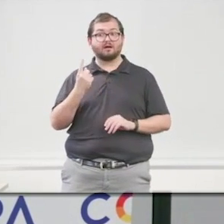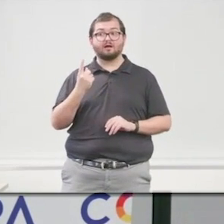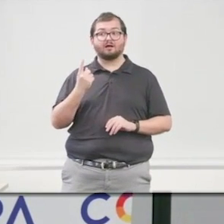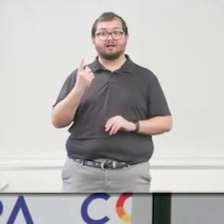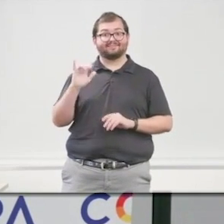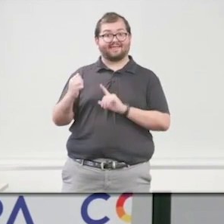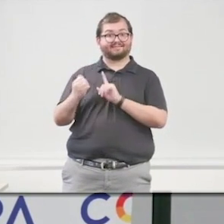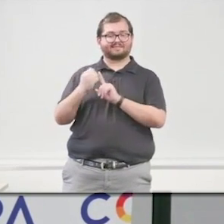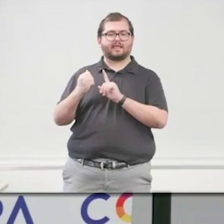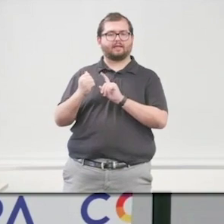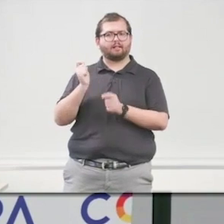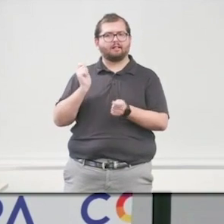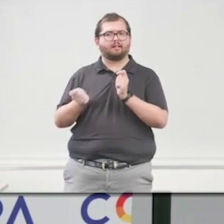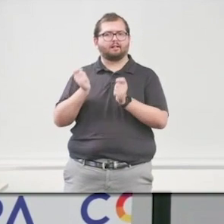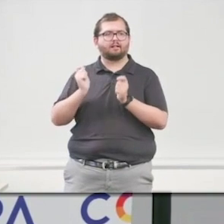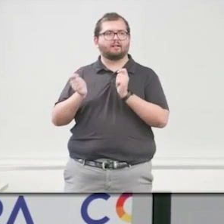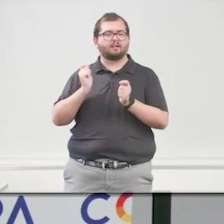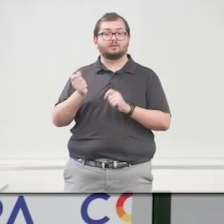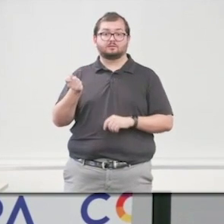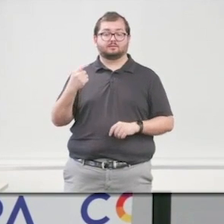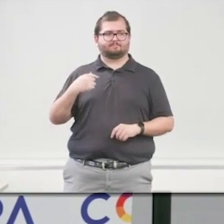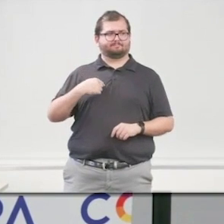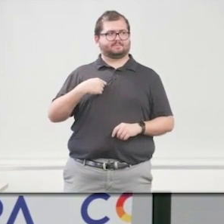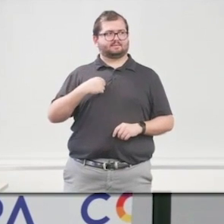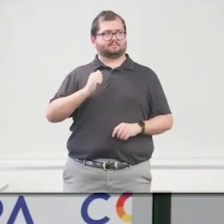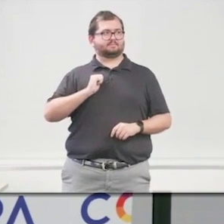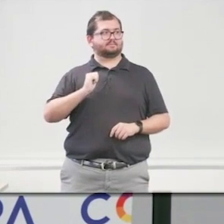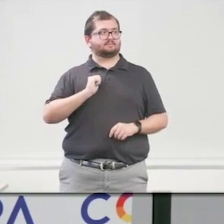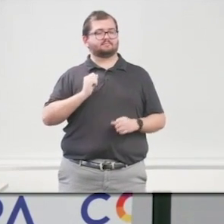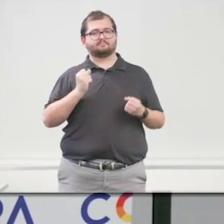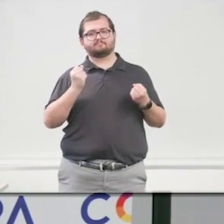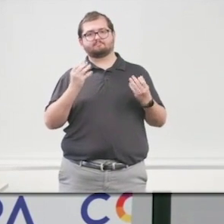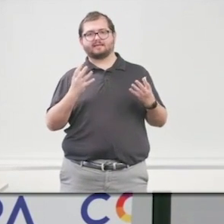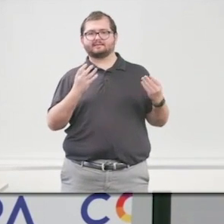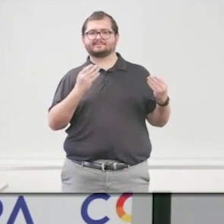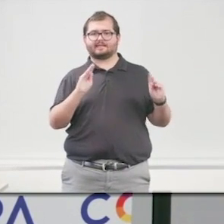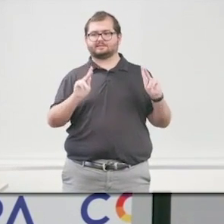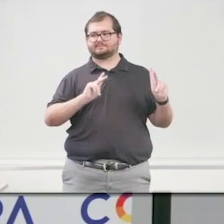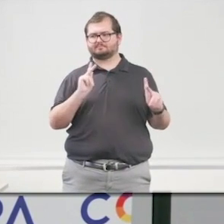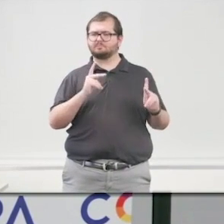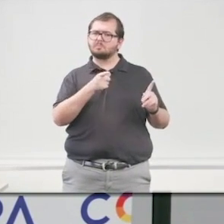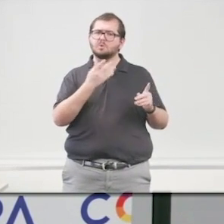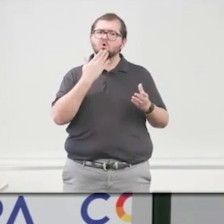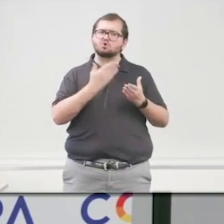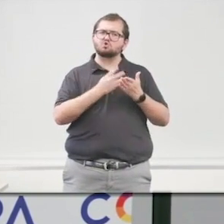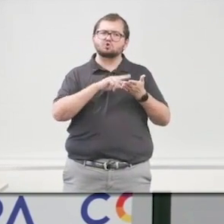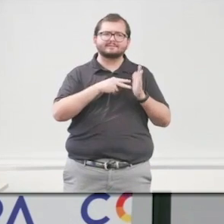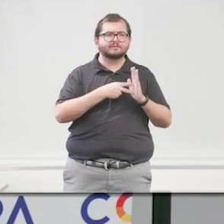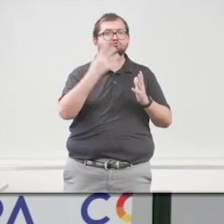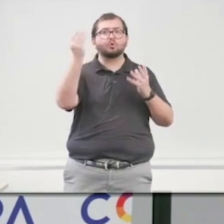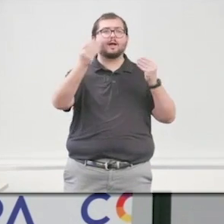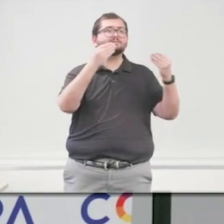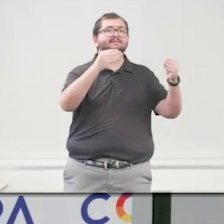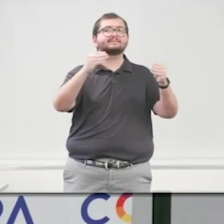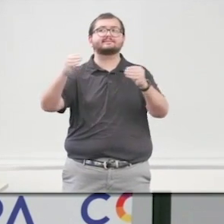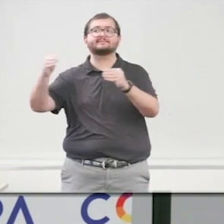moment. It's hard for someone like me. I have a lot of salespeople, good intention, they're doing their job, they're out selling. They